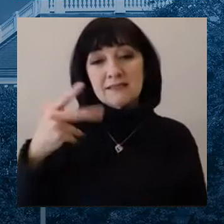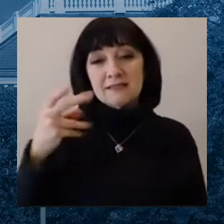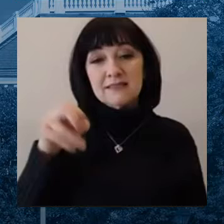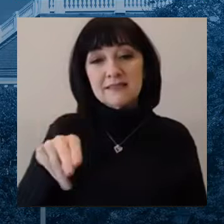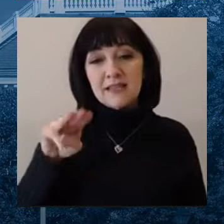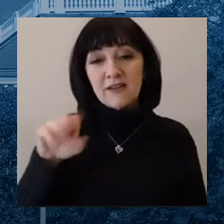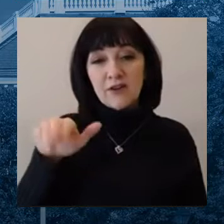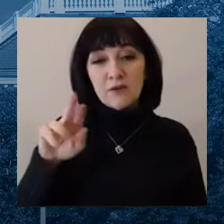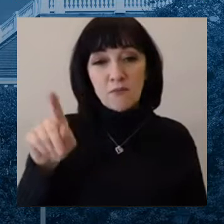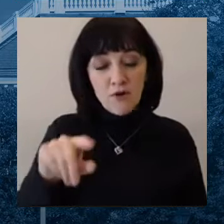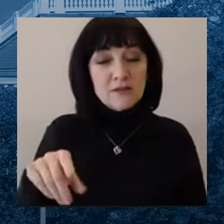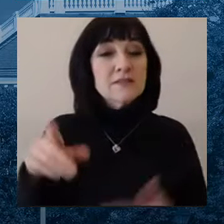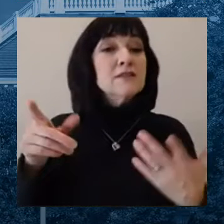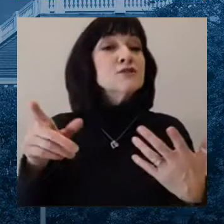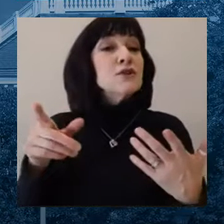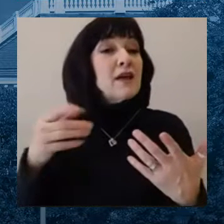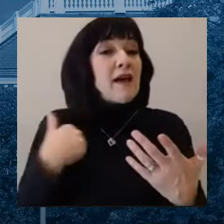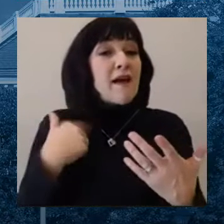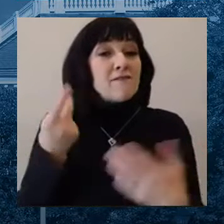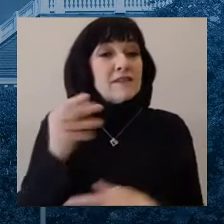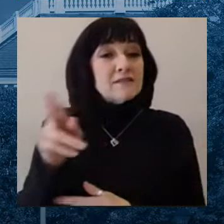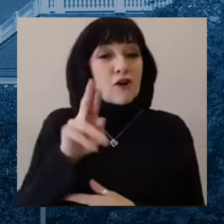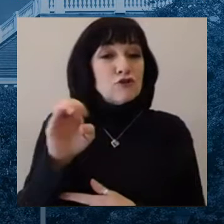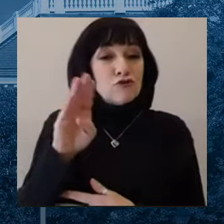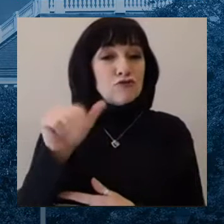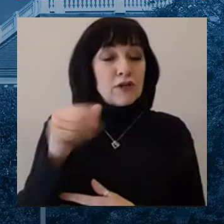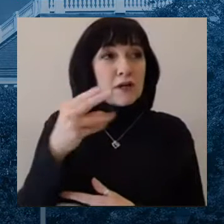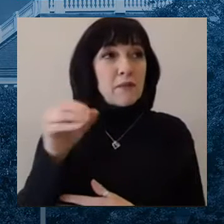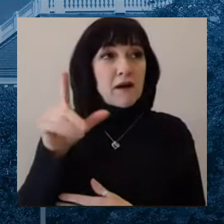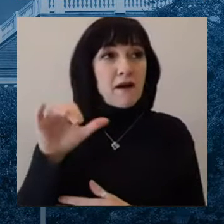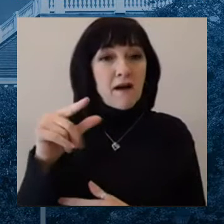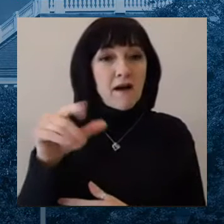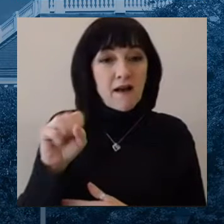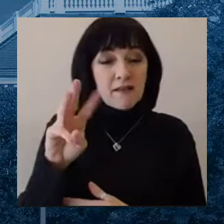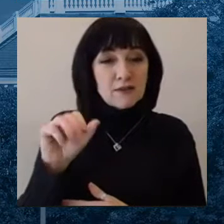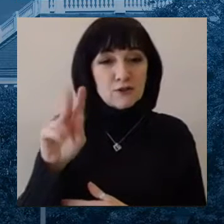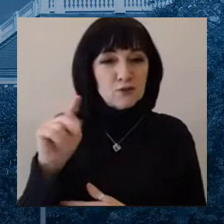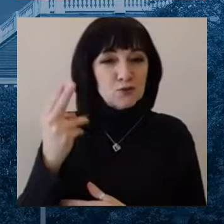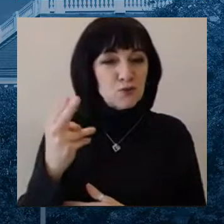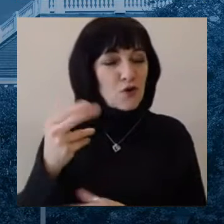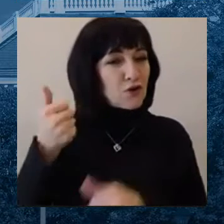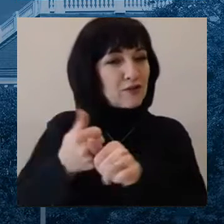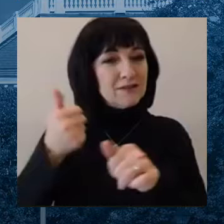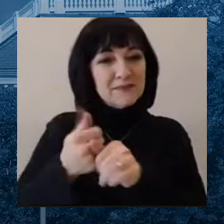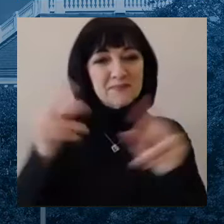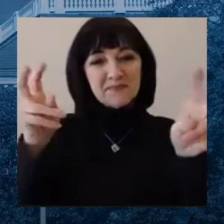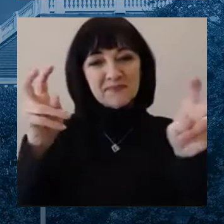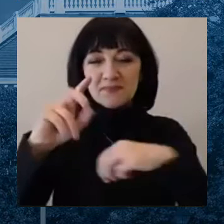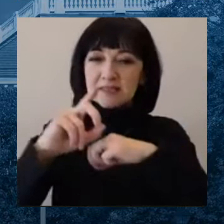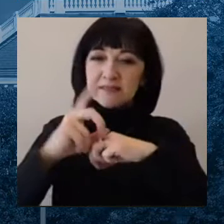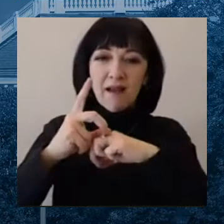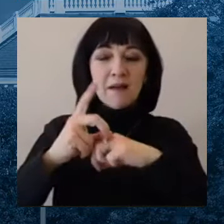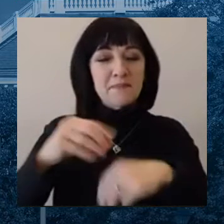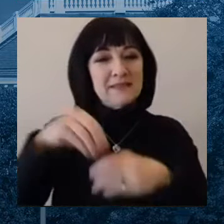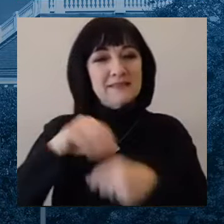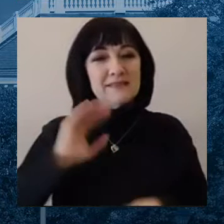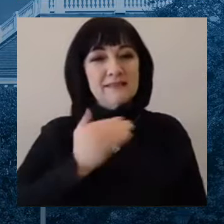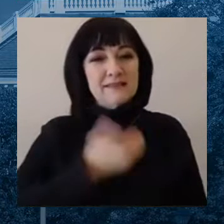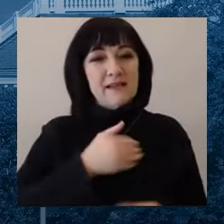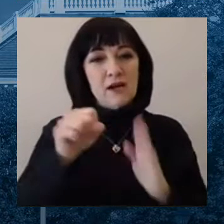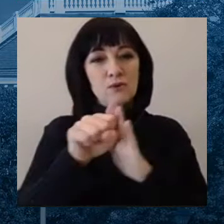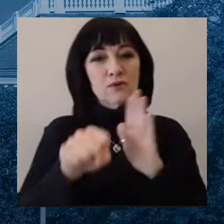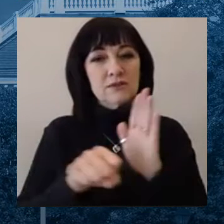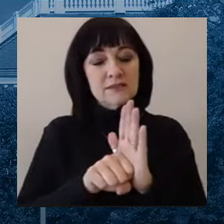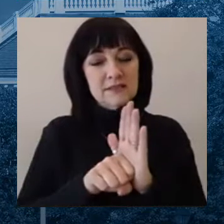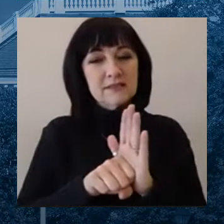Reba Hollingsworth, who is just a diamond for us all in our state, a